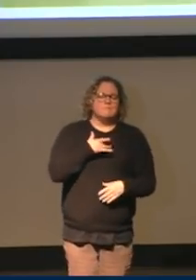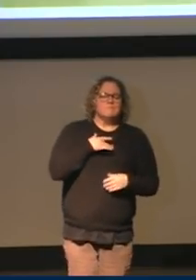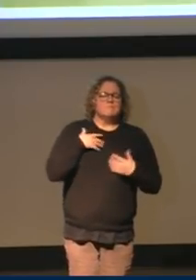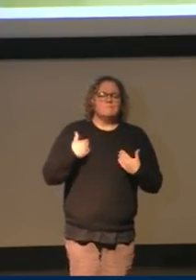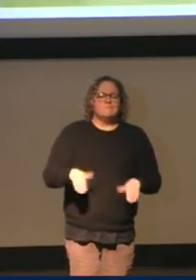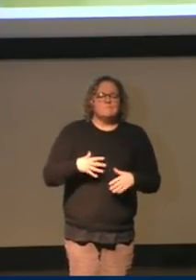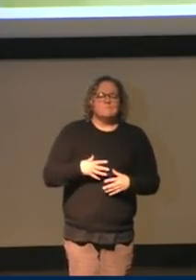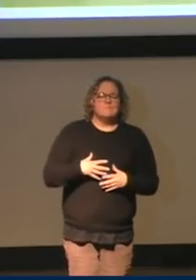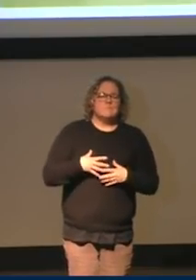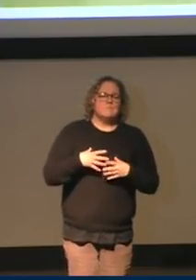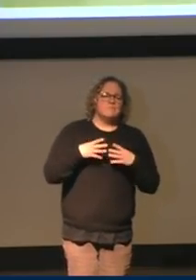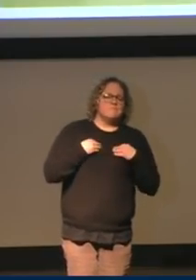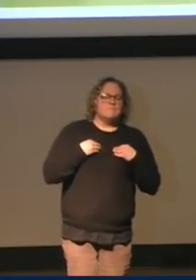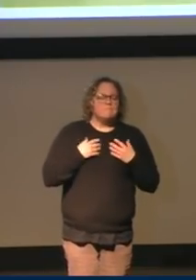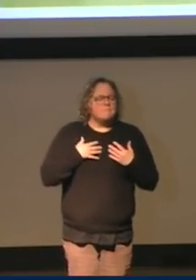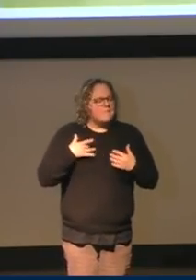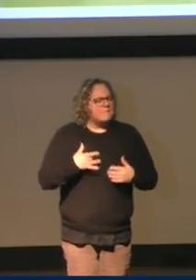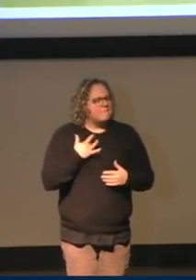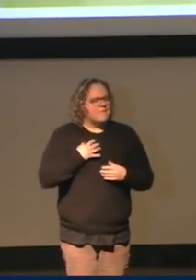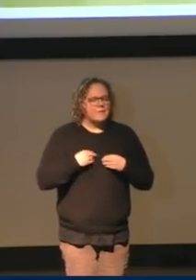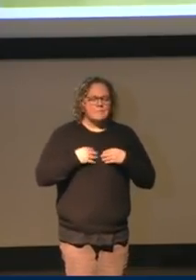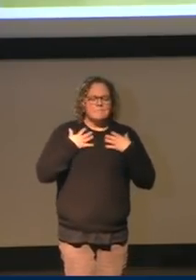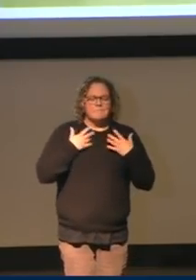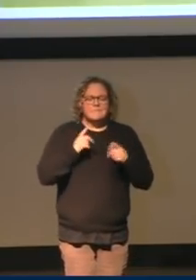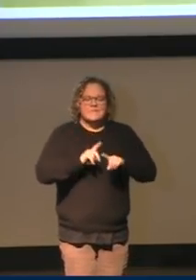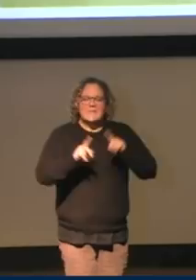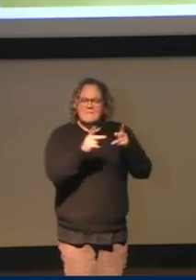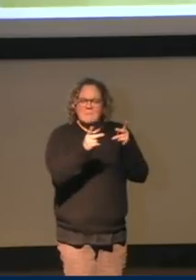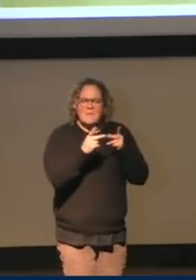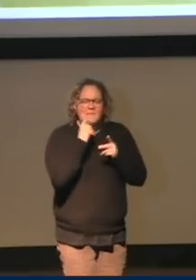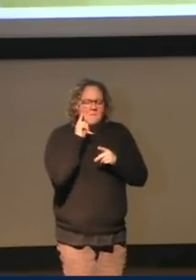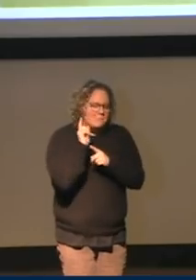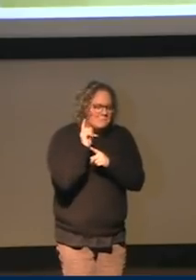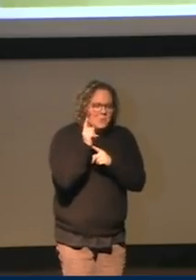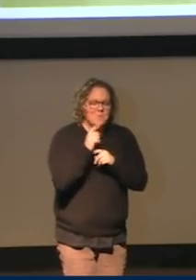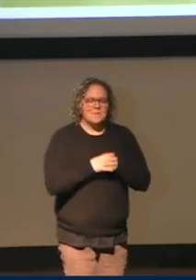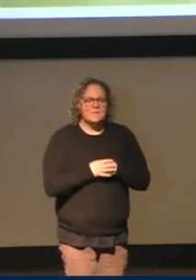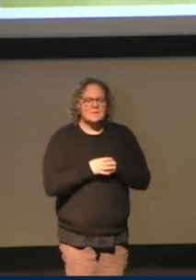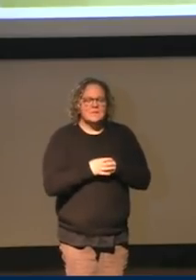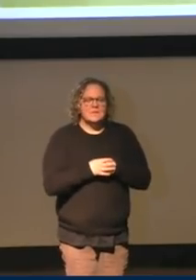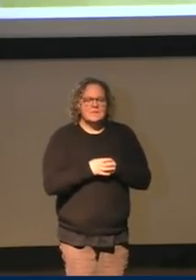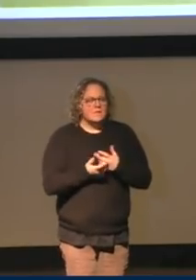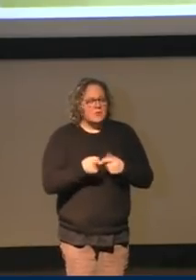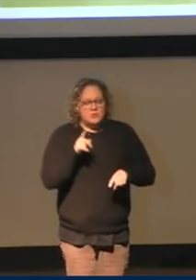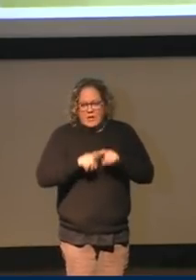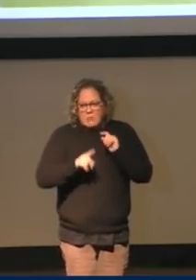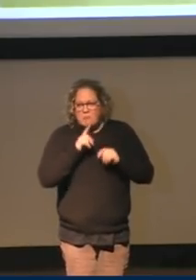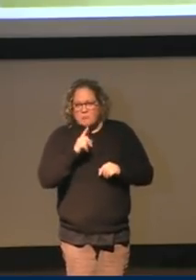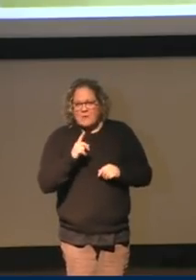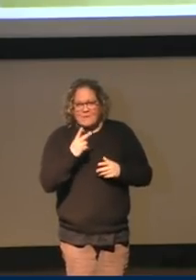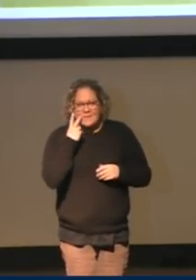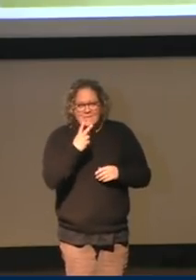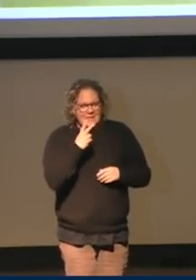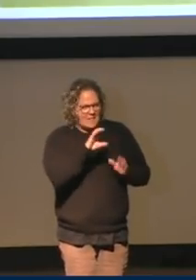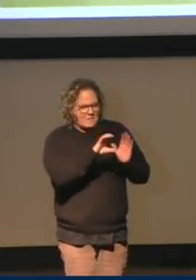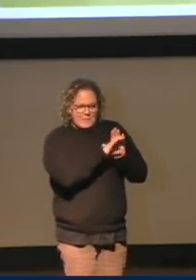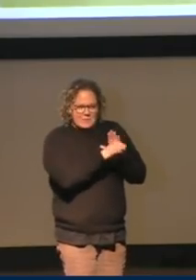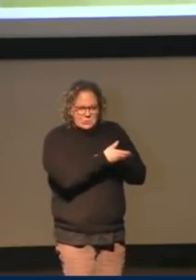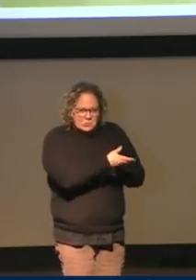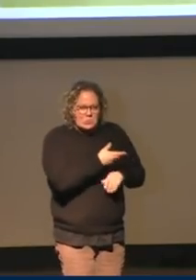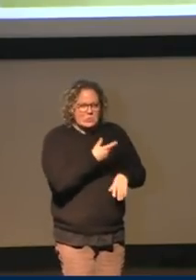in the background made this feel like a different space for that moment in time. And you can't really tell from the photo, but